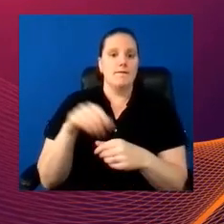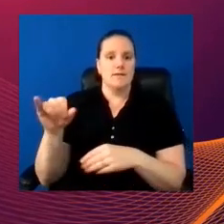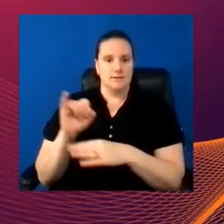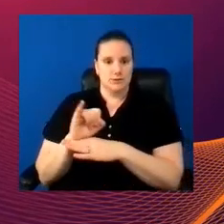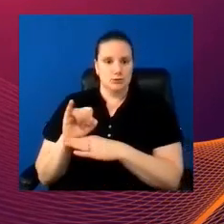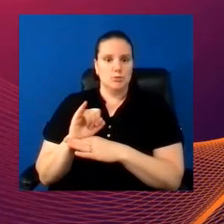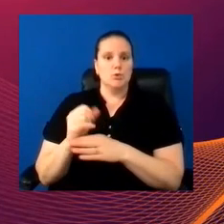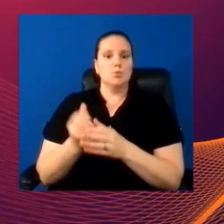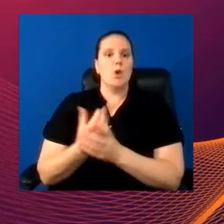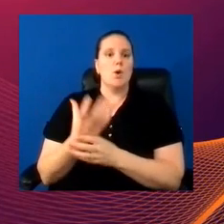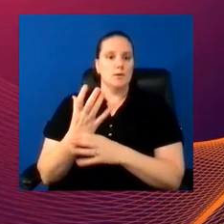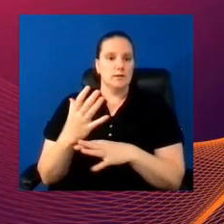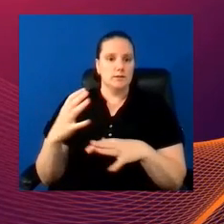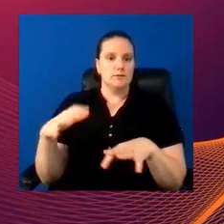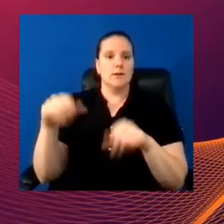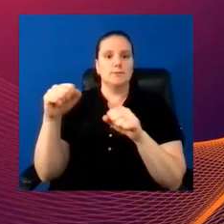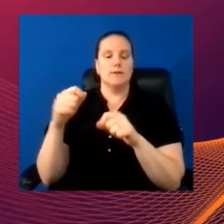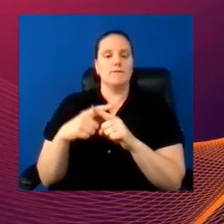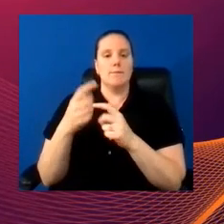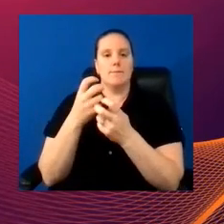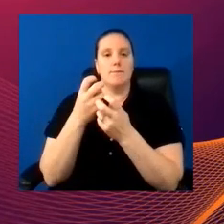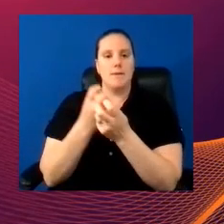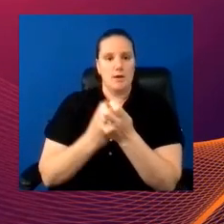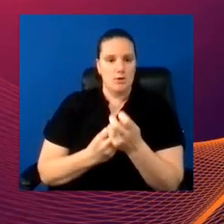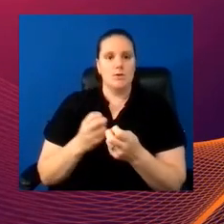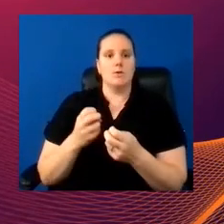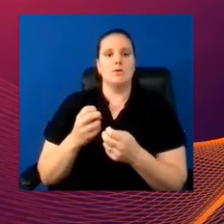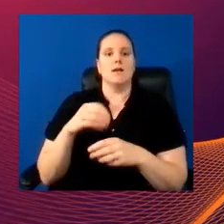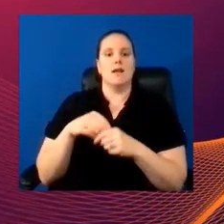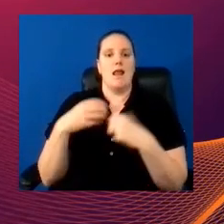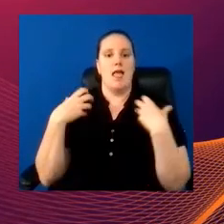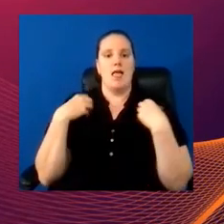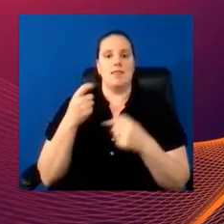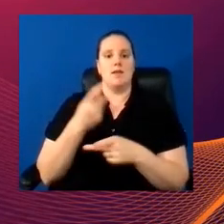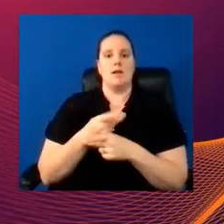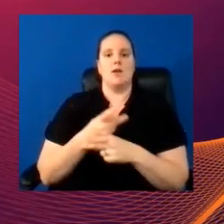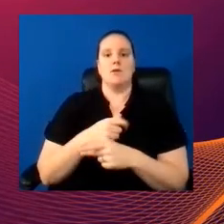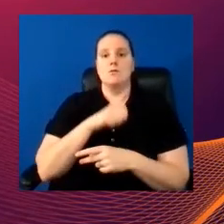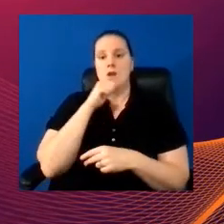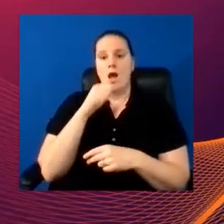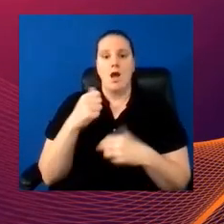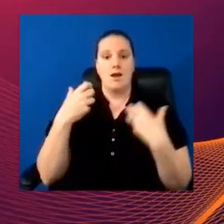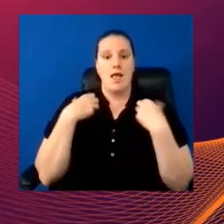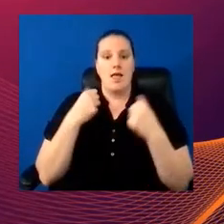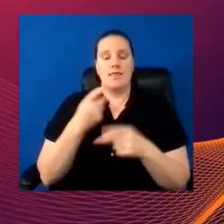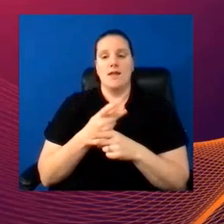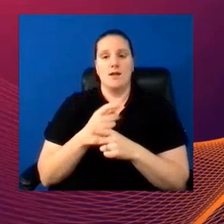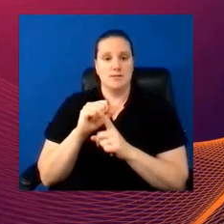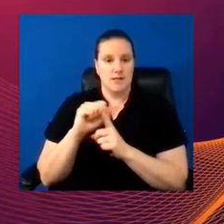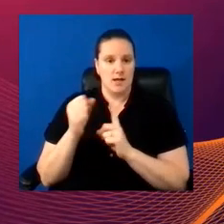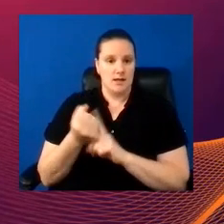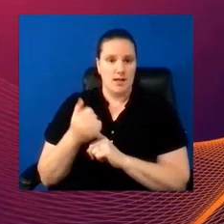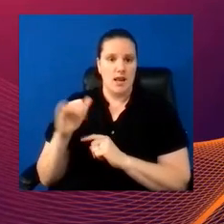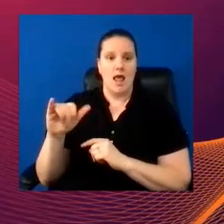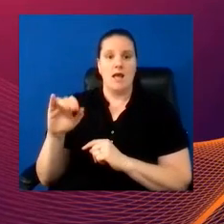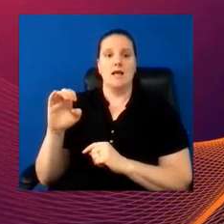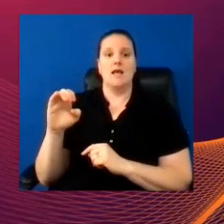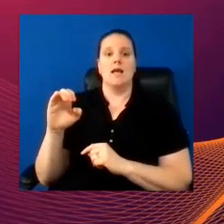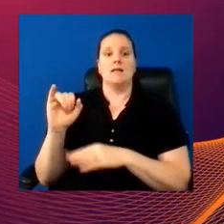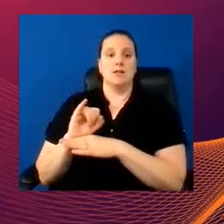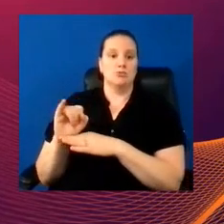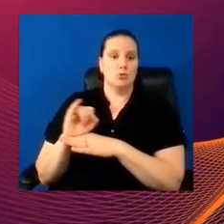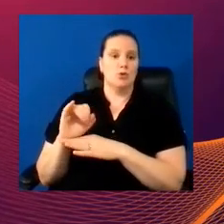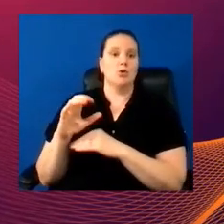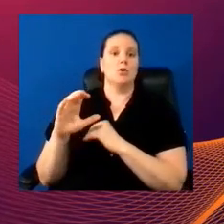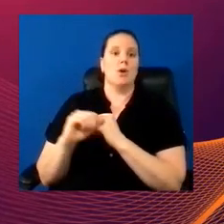the growing adoption of exoskeletons in healthcare, as well in non-healthcare settings like industrial, commercial, and